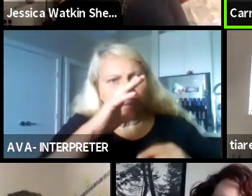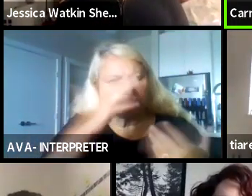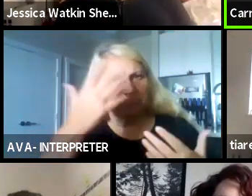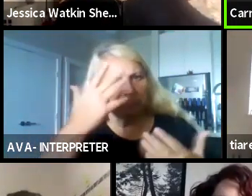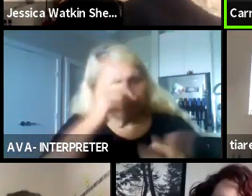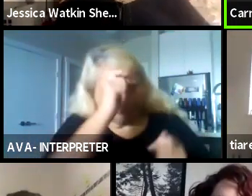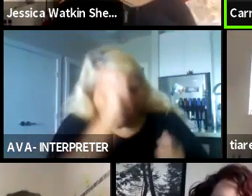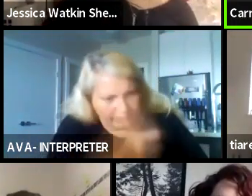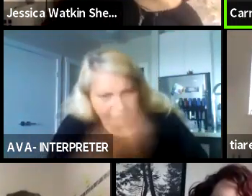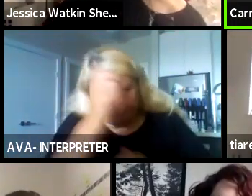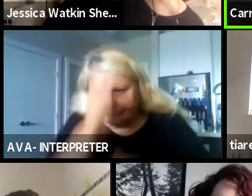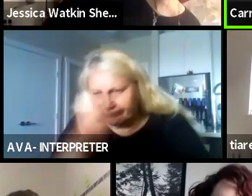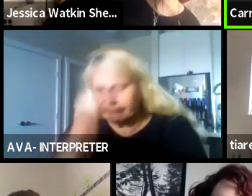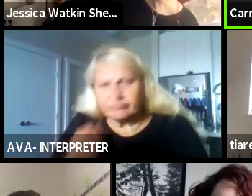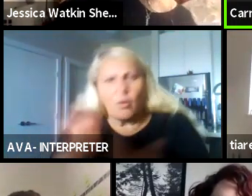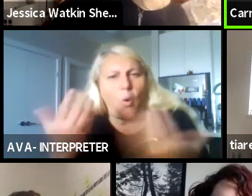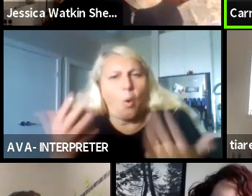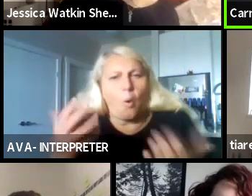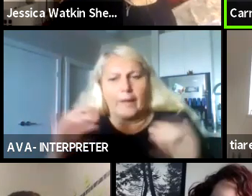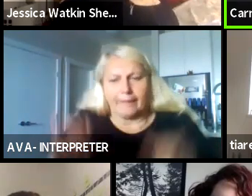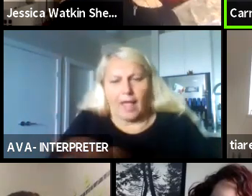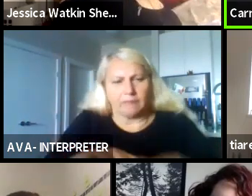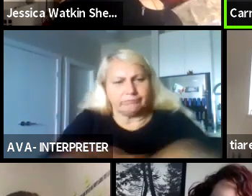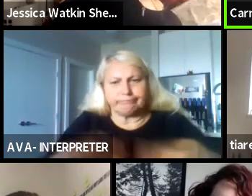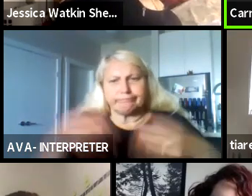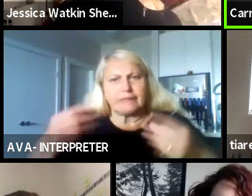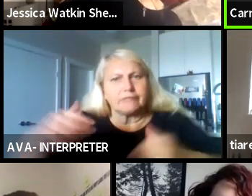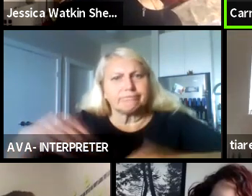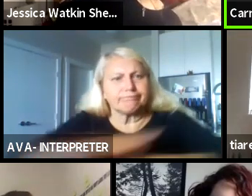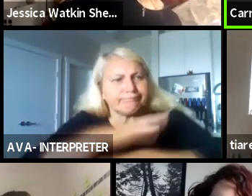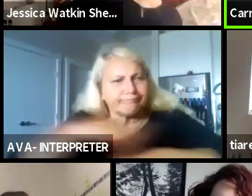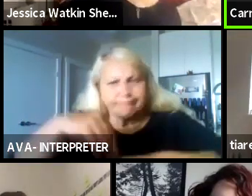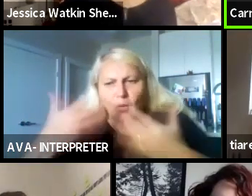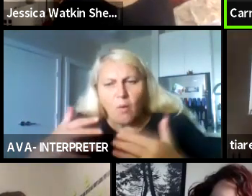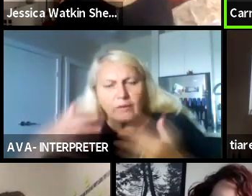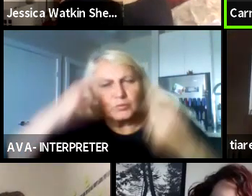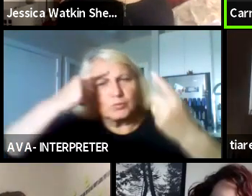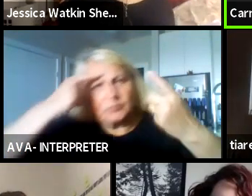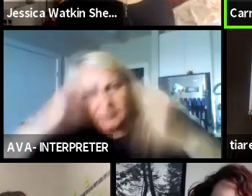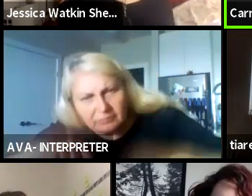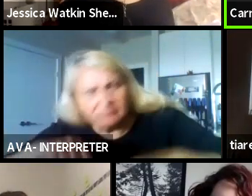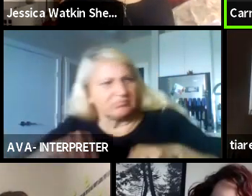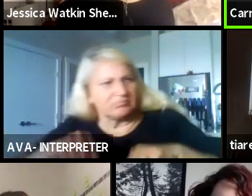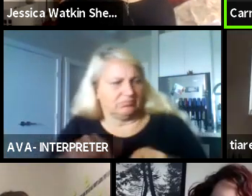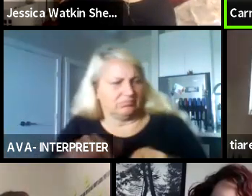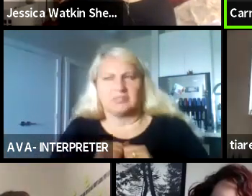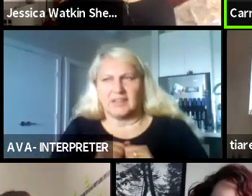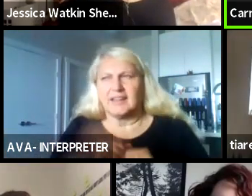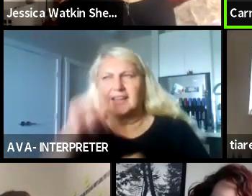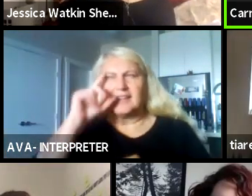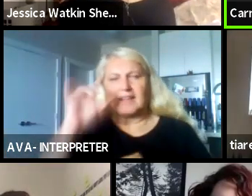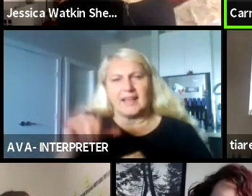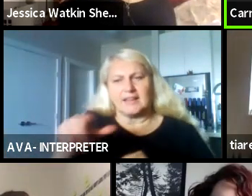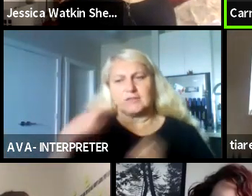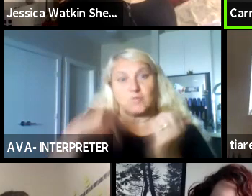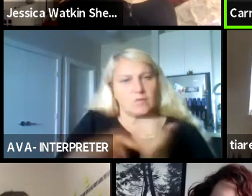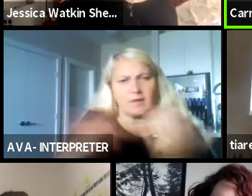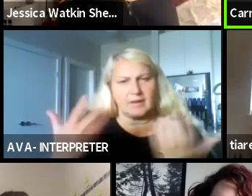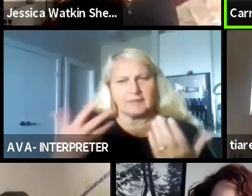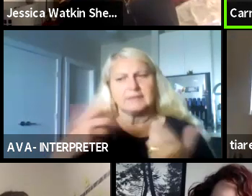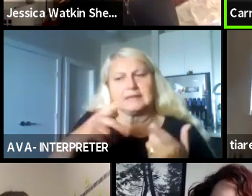of agreements or to kind of like elect into a collectively